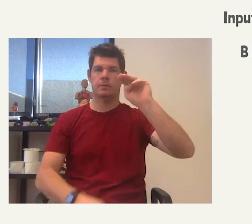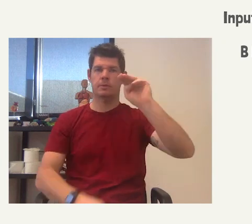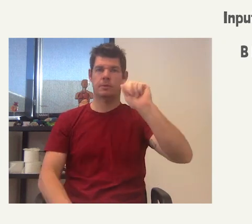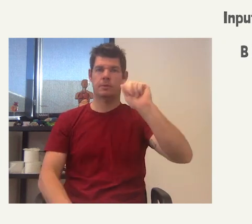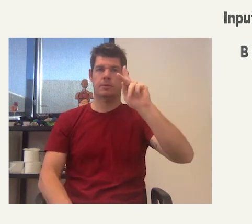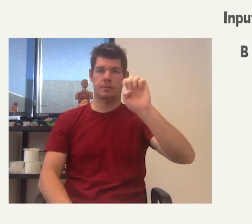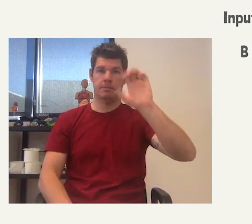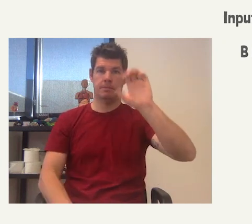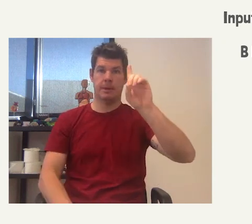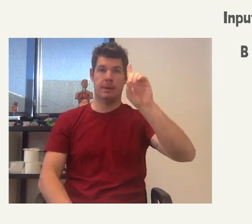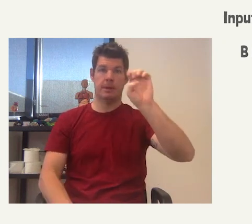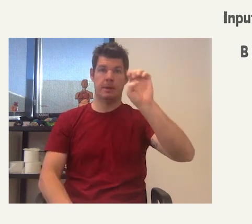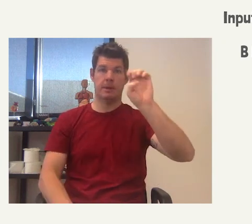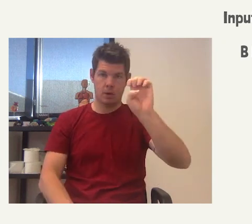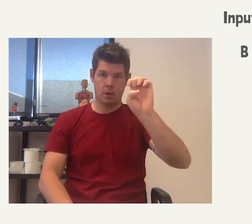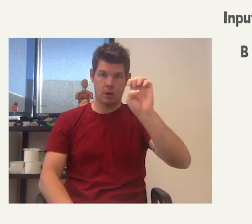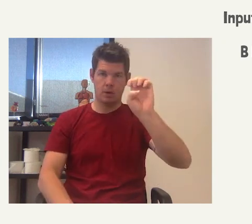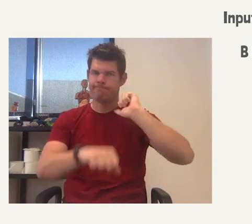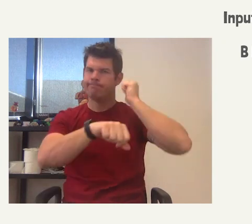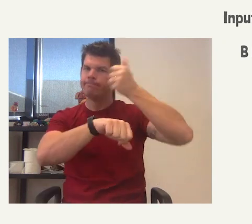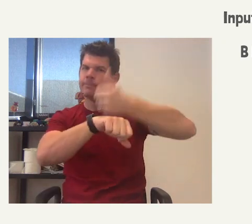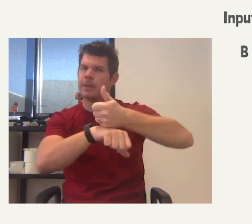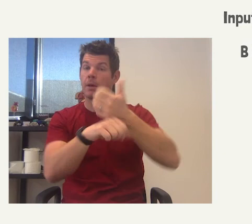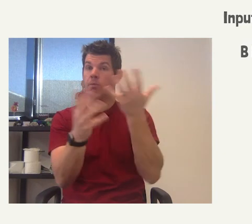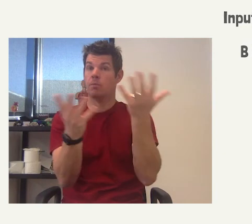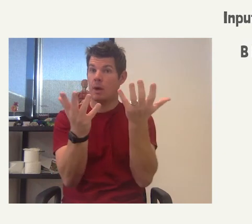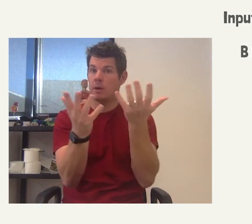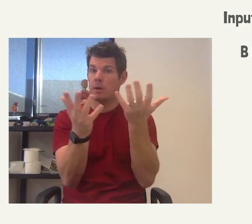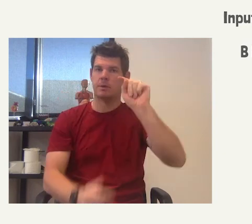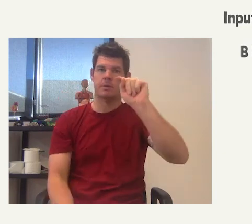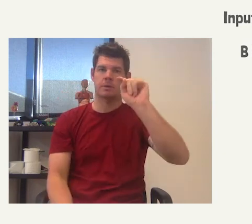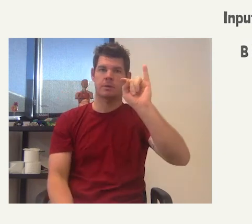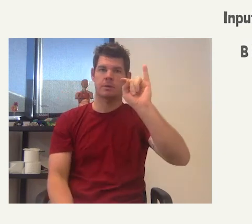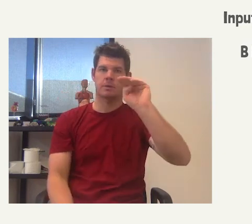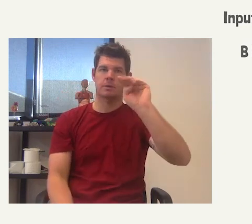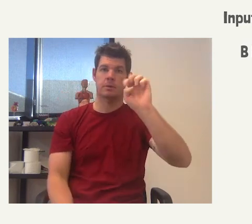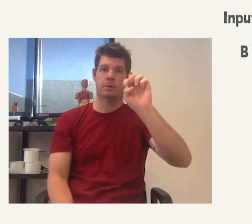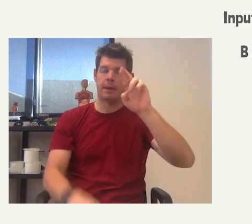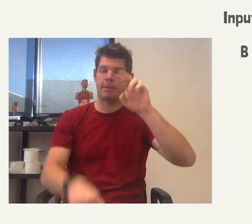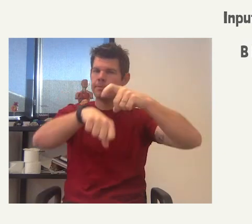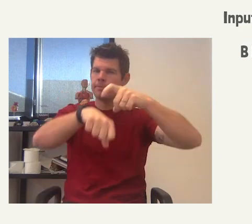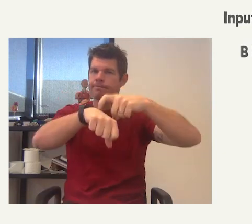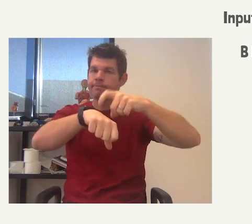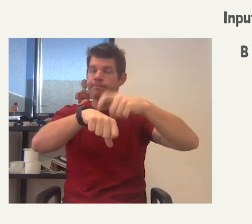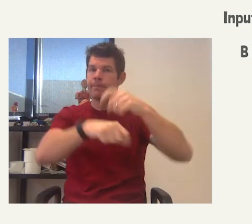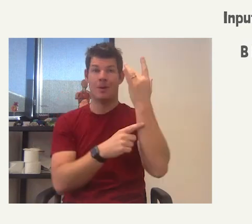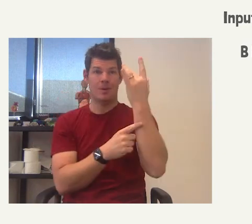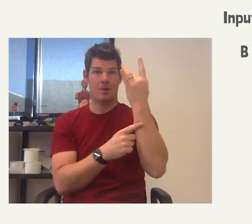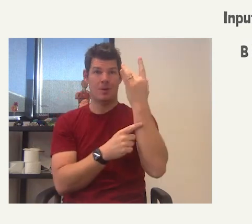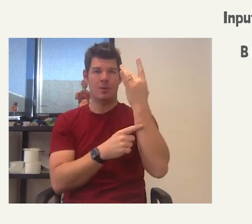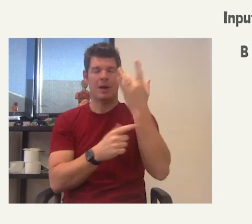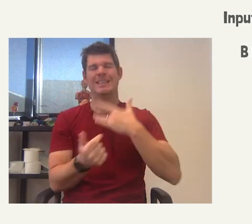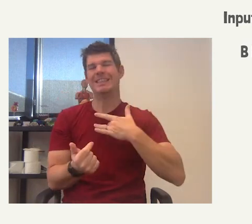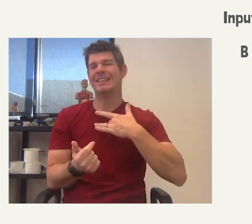washing timer. Remember that we had the issue that we frequently don't wash our hands for a long